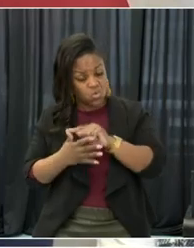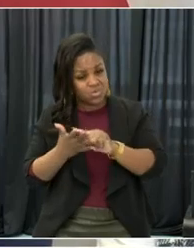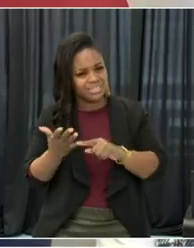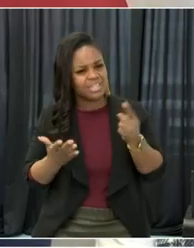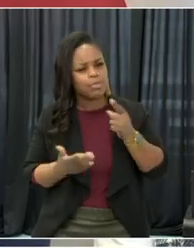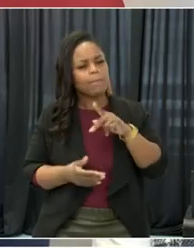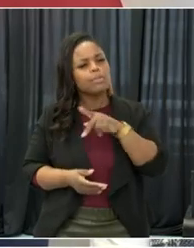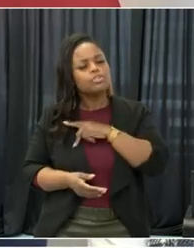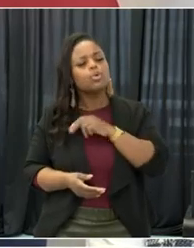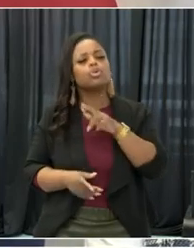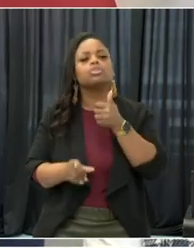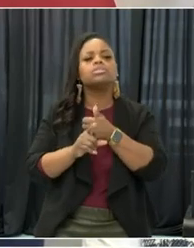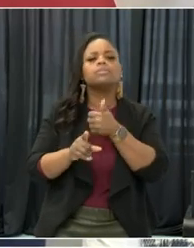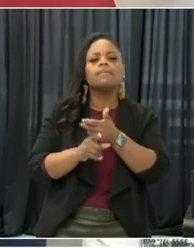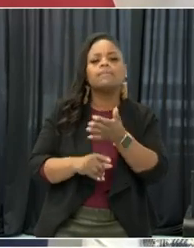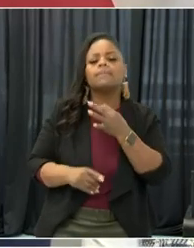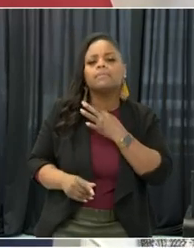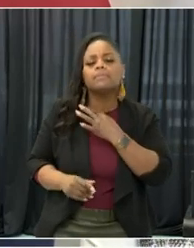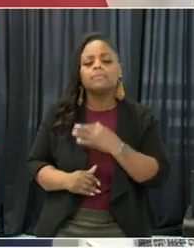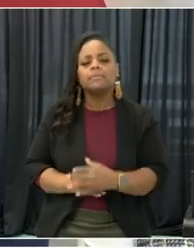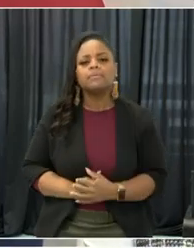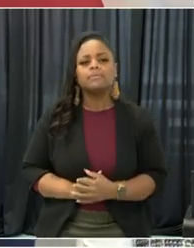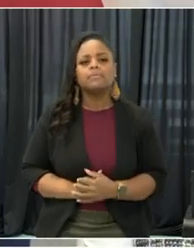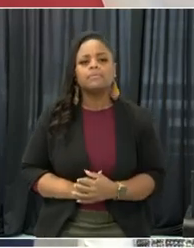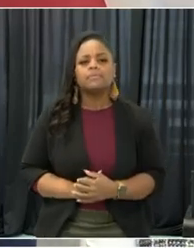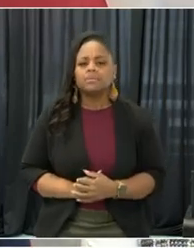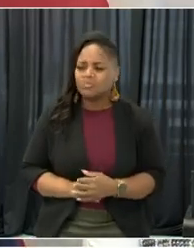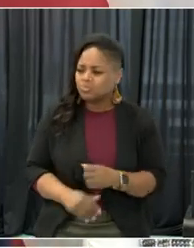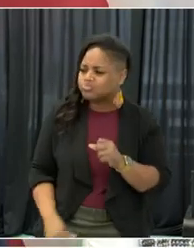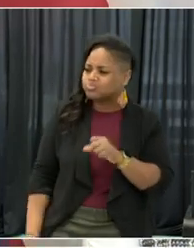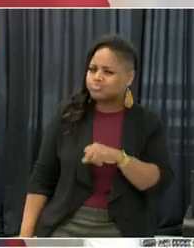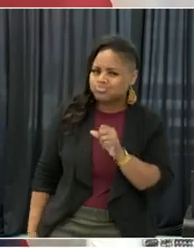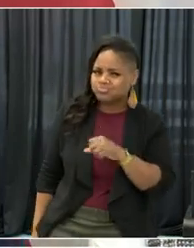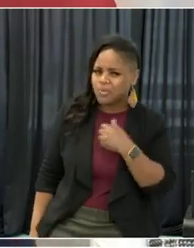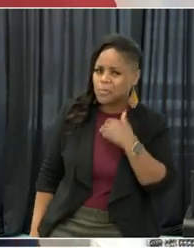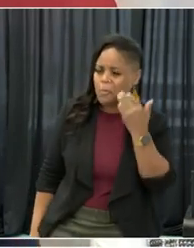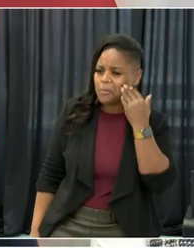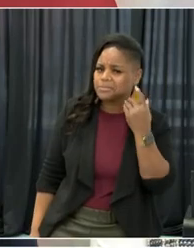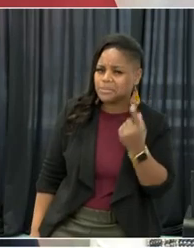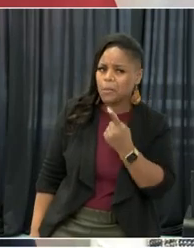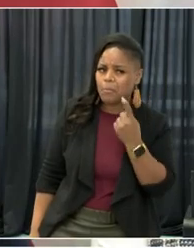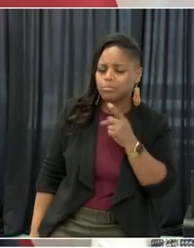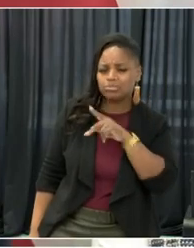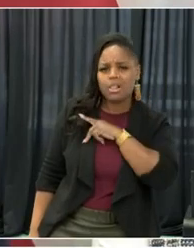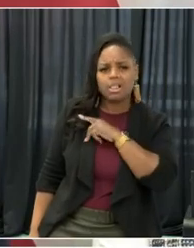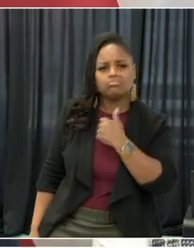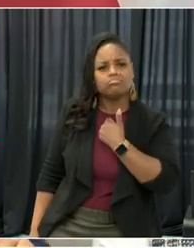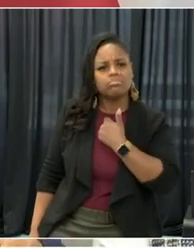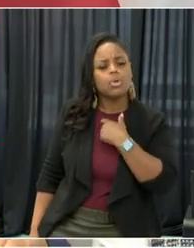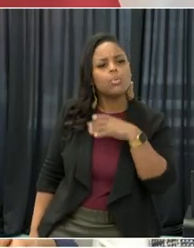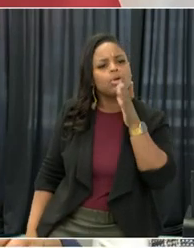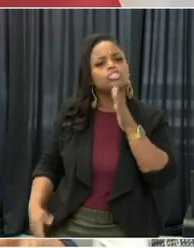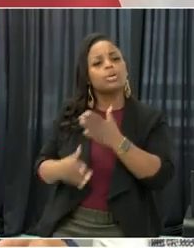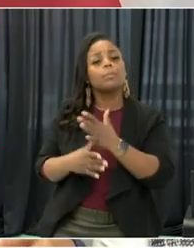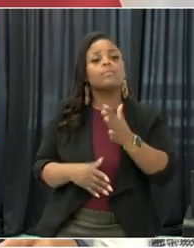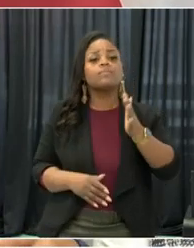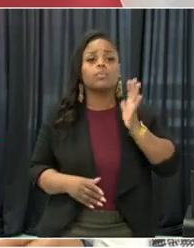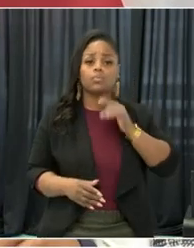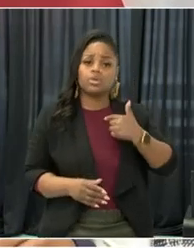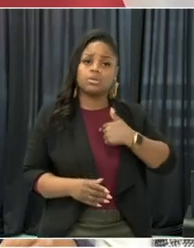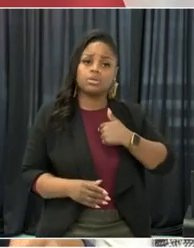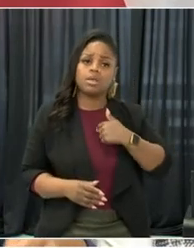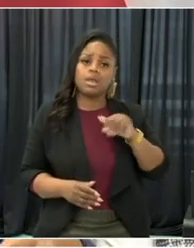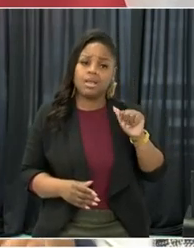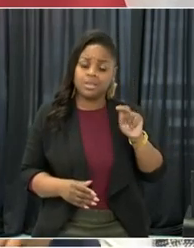Yes, I know people personally. I will share with you. I was an ANC commissioner